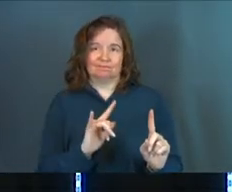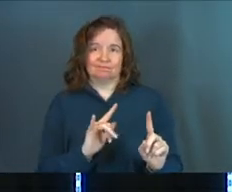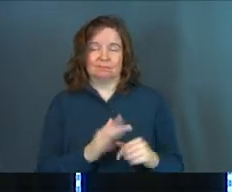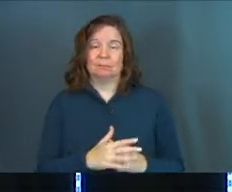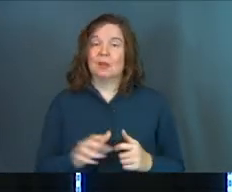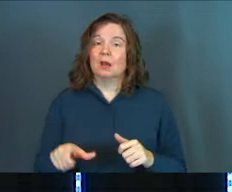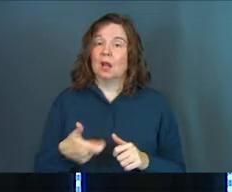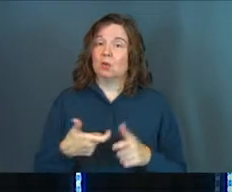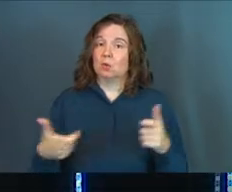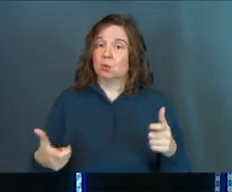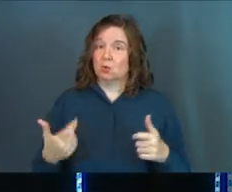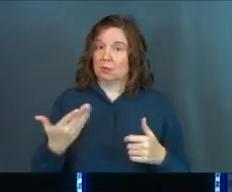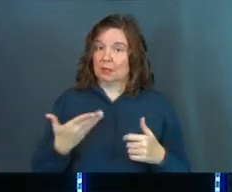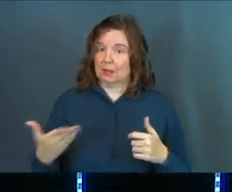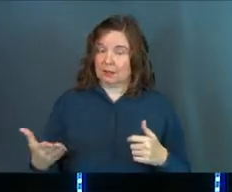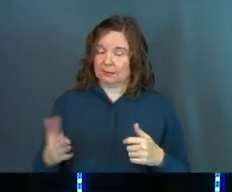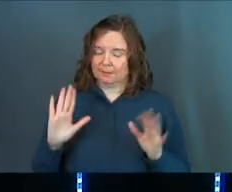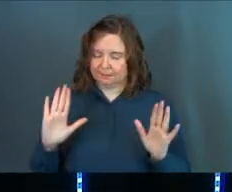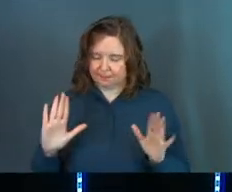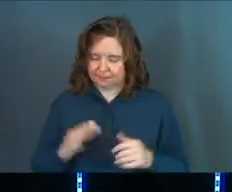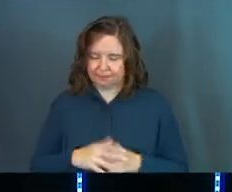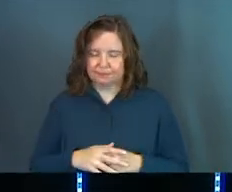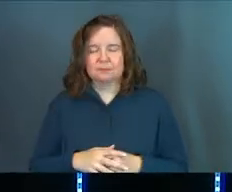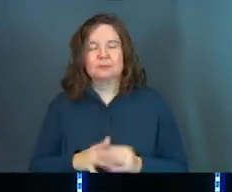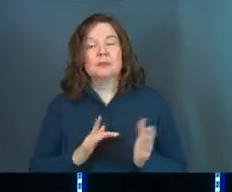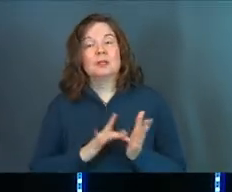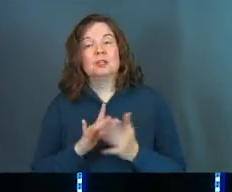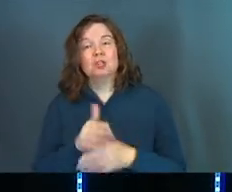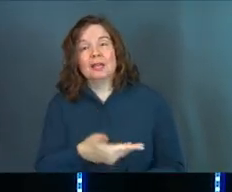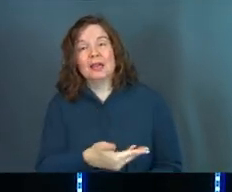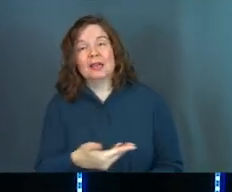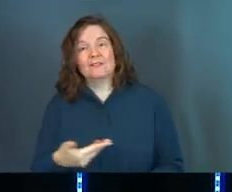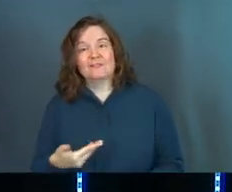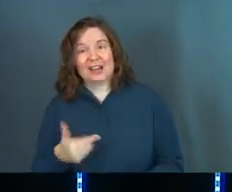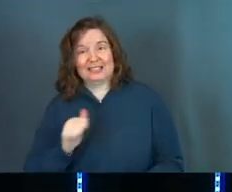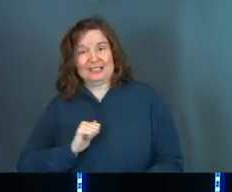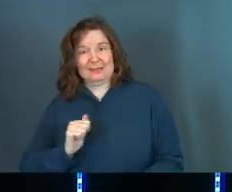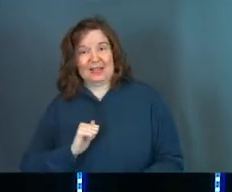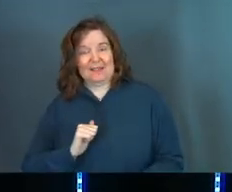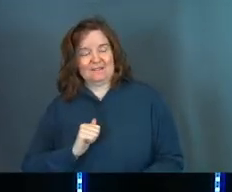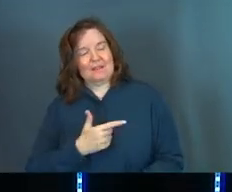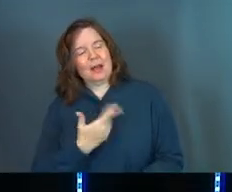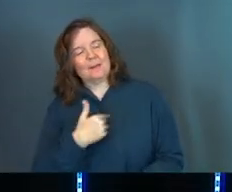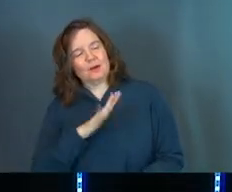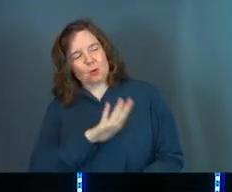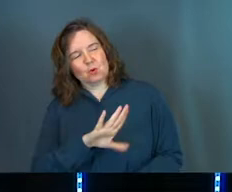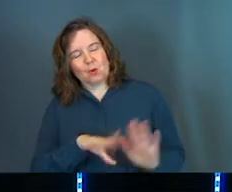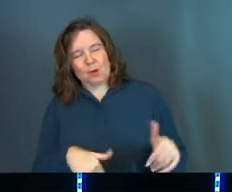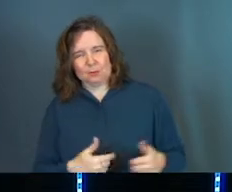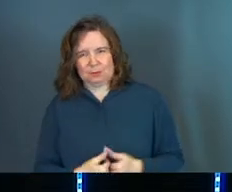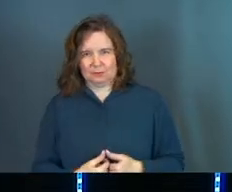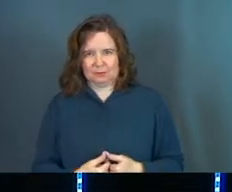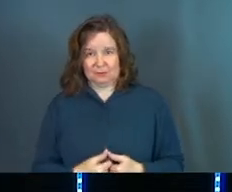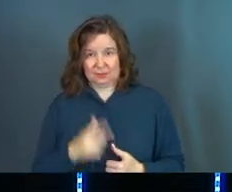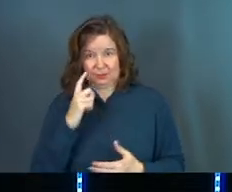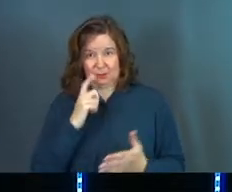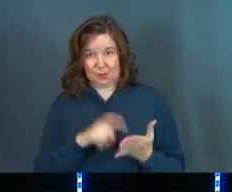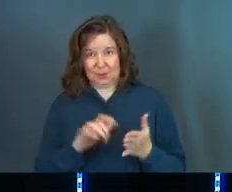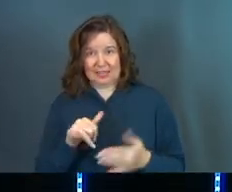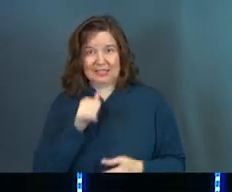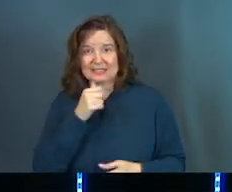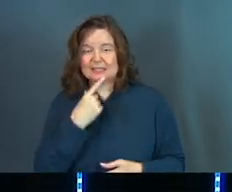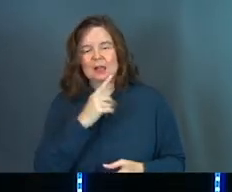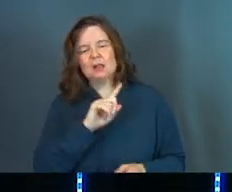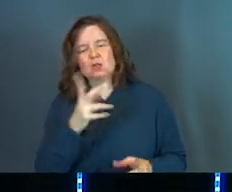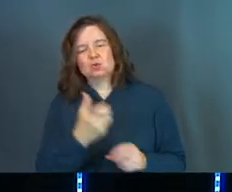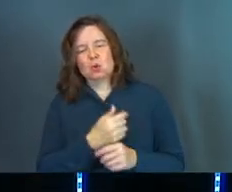Another huge thing. So Jesus invites himself to Zacchaeus' house. Did you notice that? He doesn't